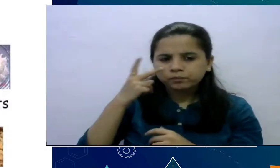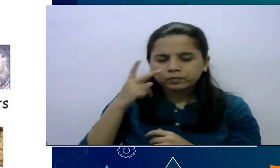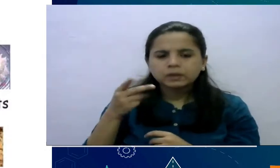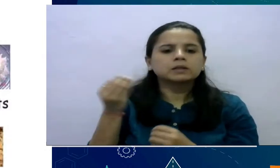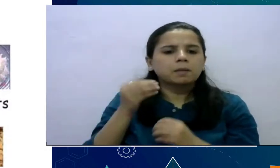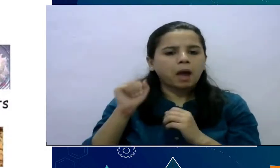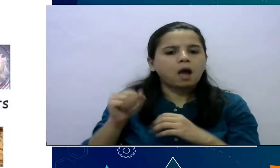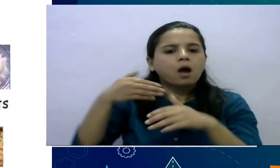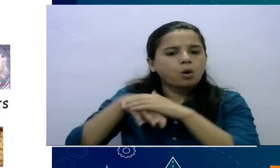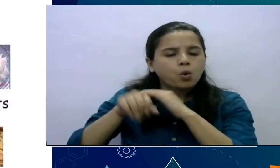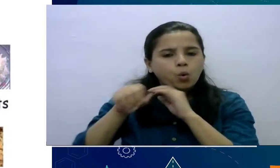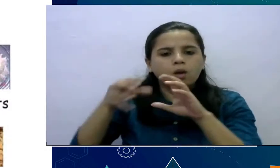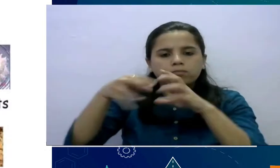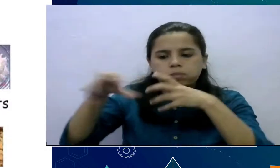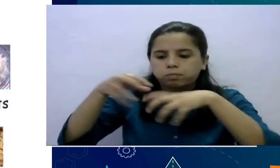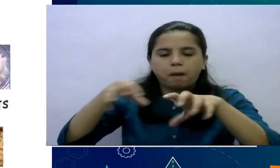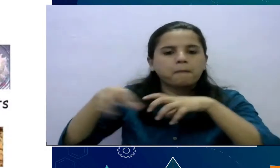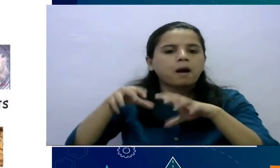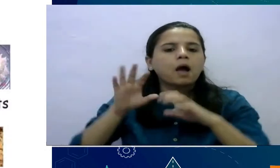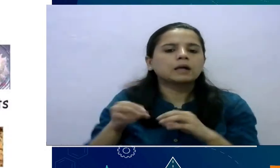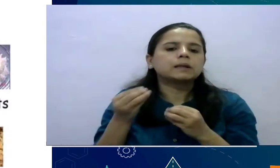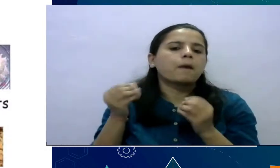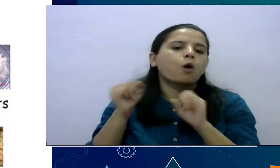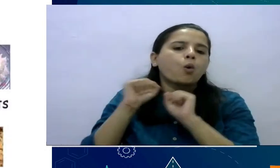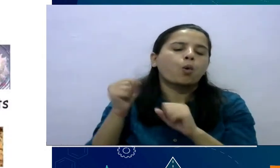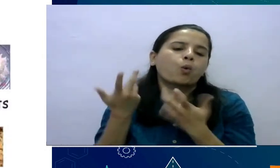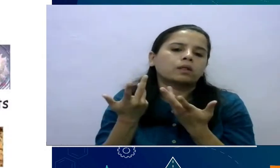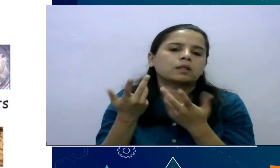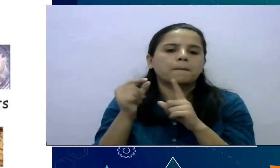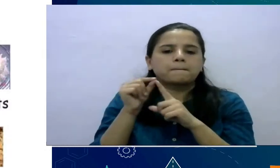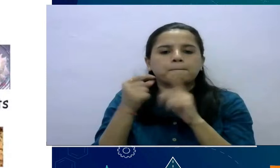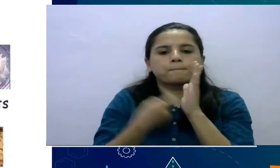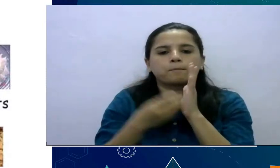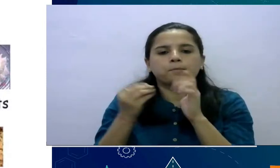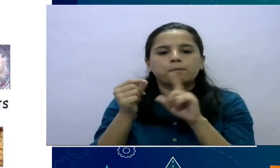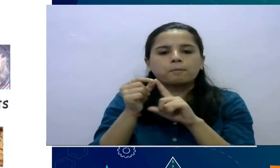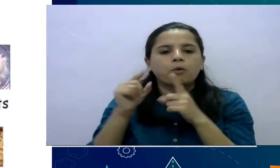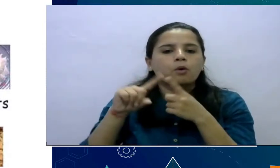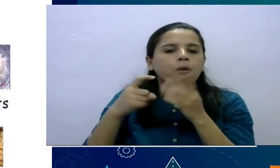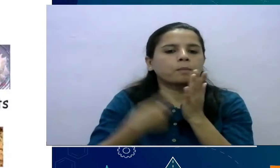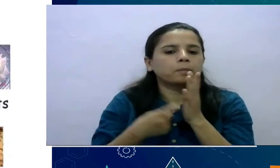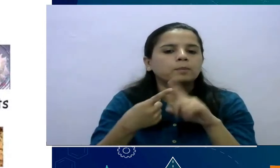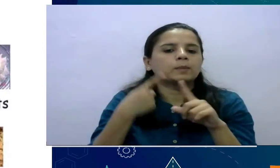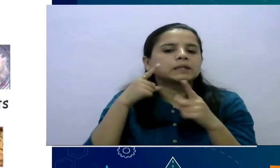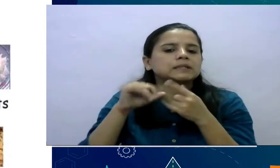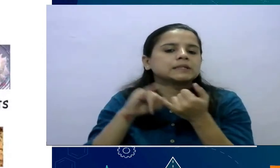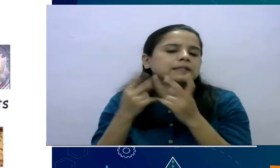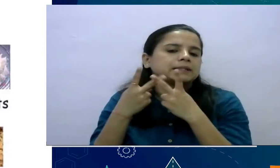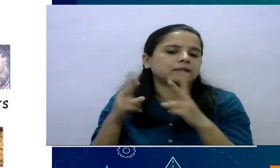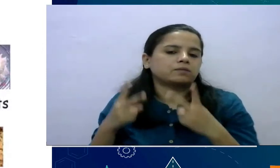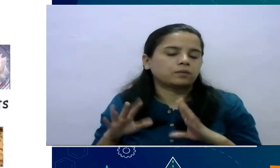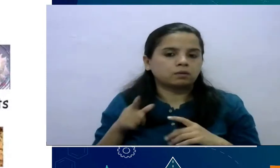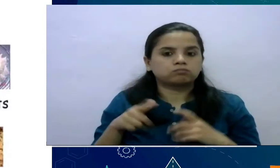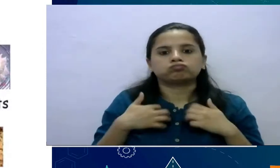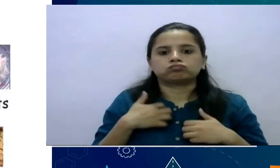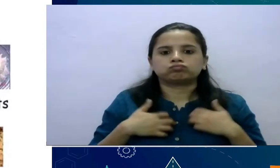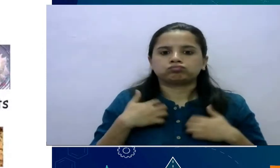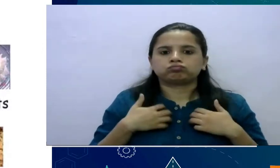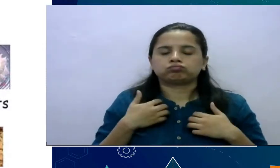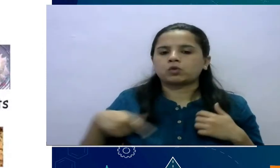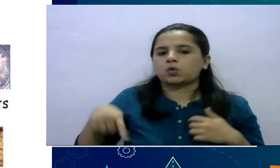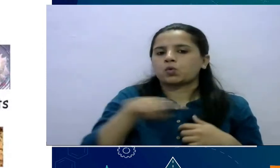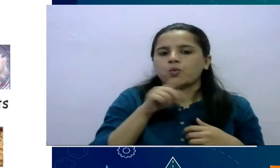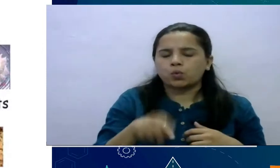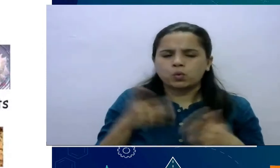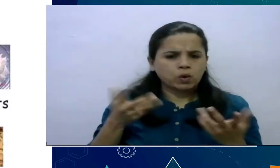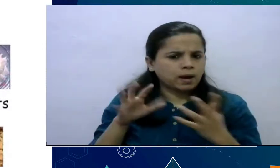part with different kind of properties. Okay, now that becomes an interesting part for us, that